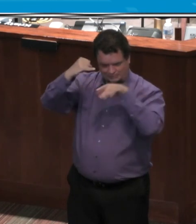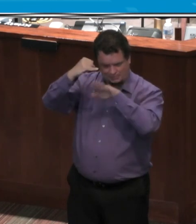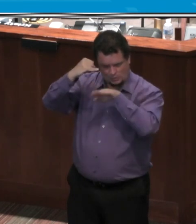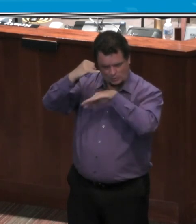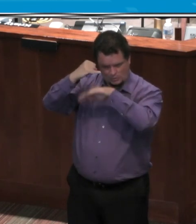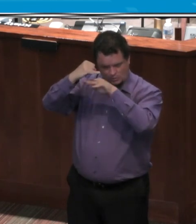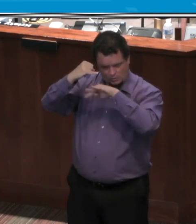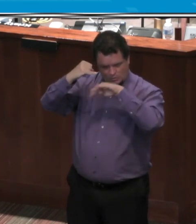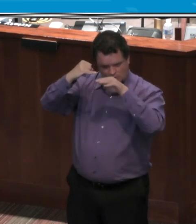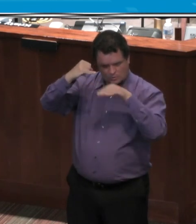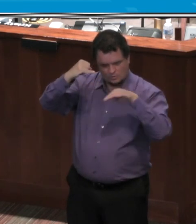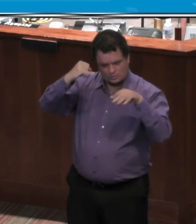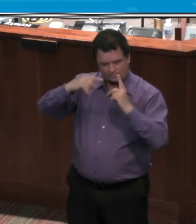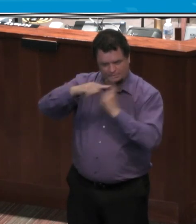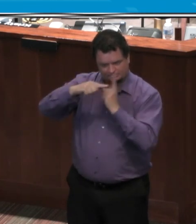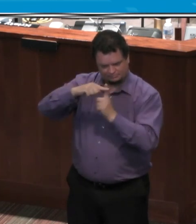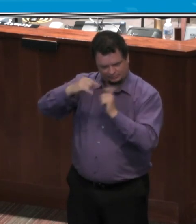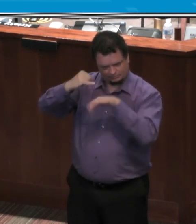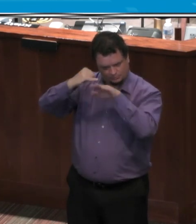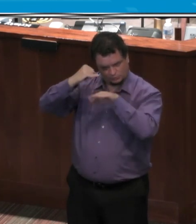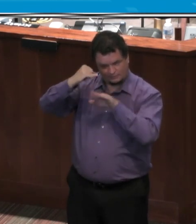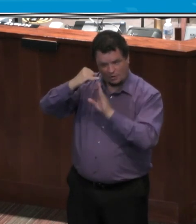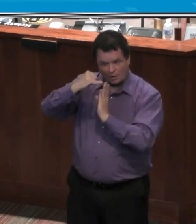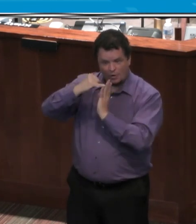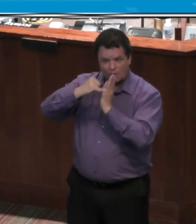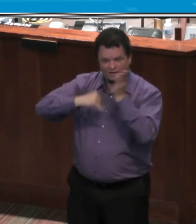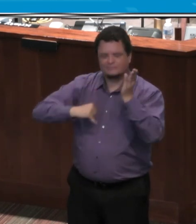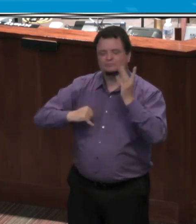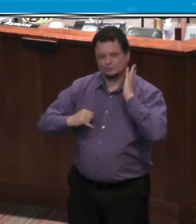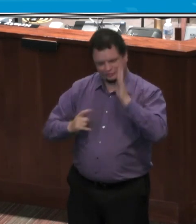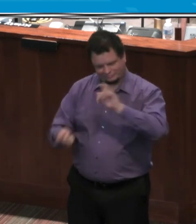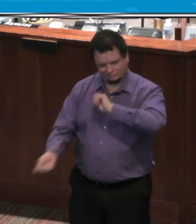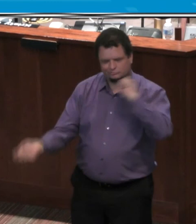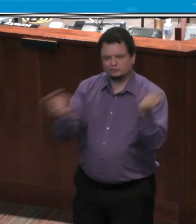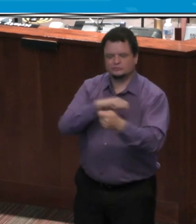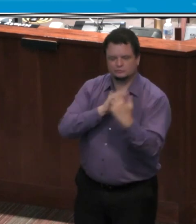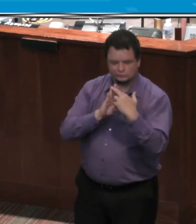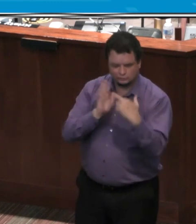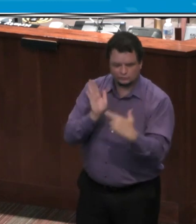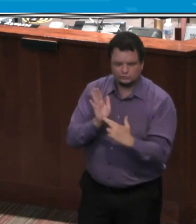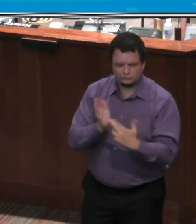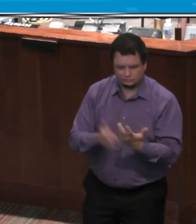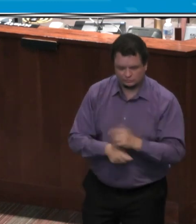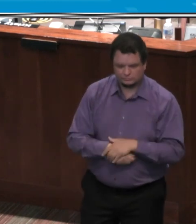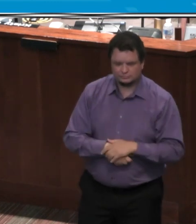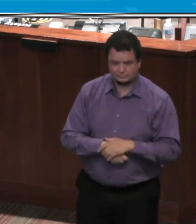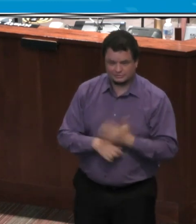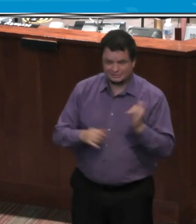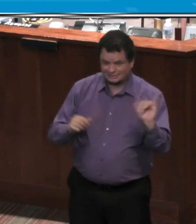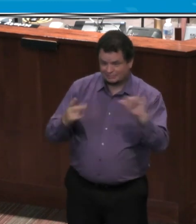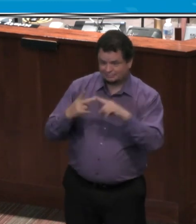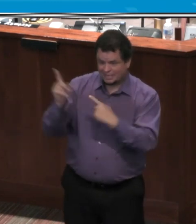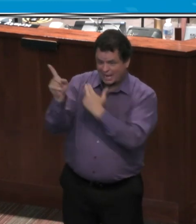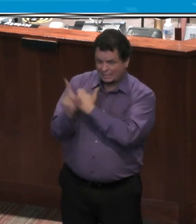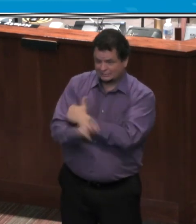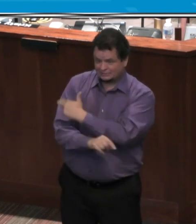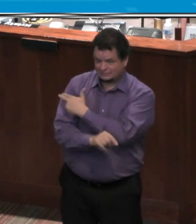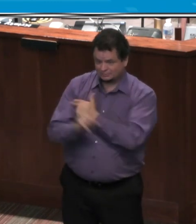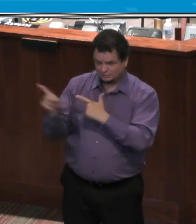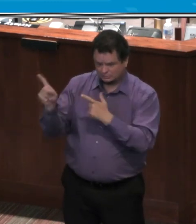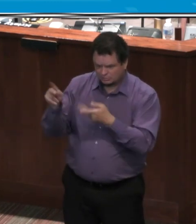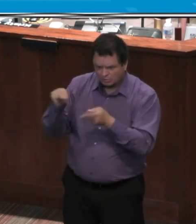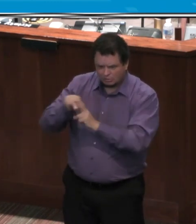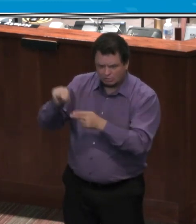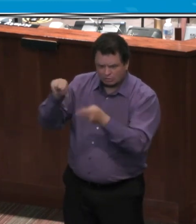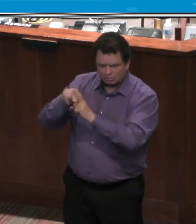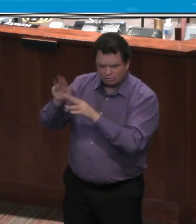whether the hospitals are trending up, stabilized, or trending down. I am in communication with the State